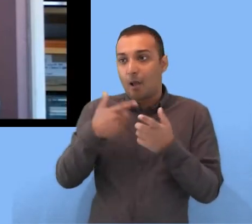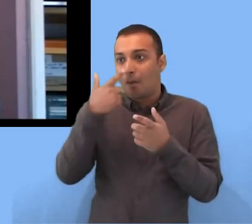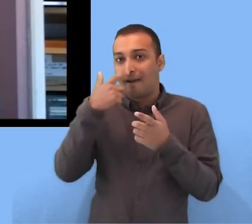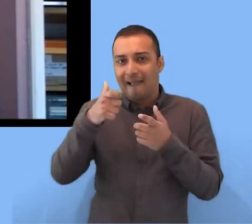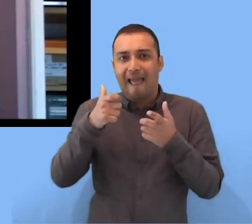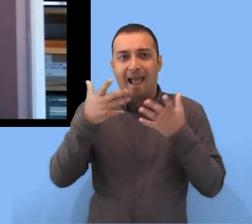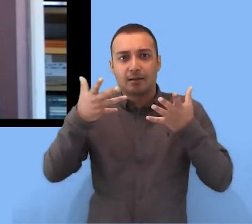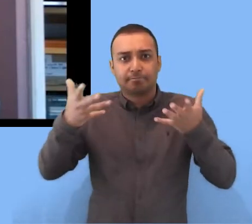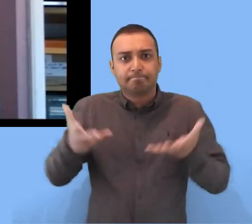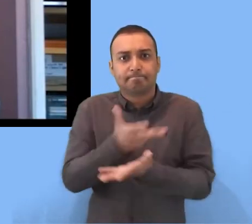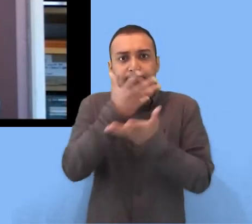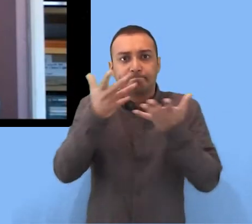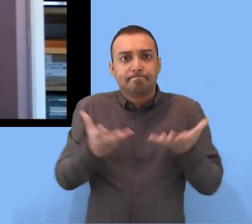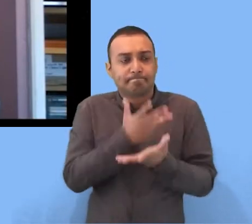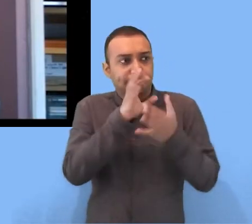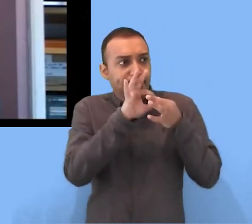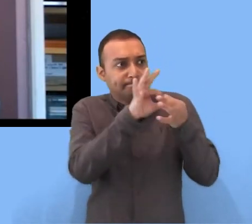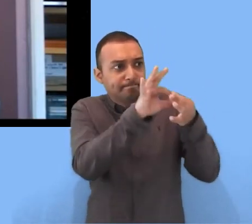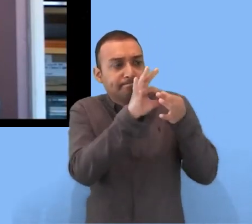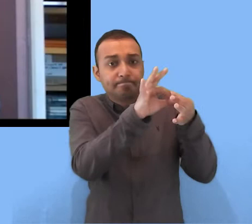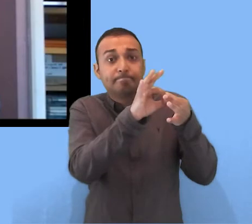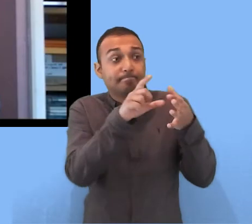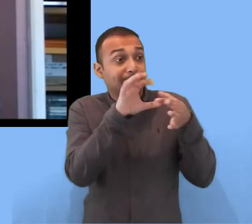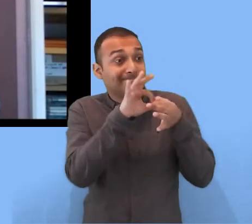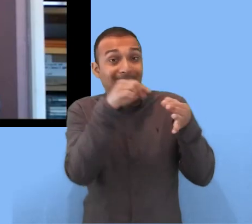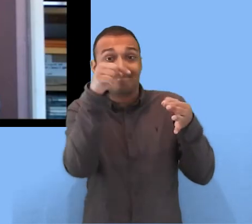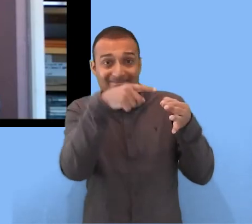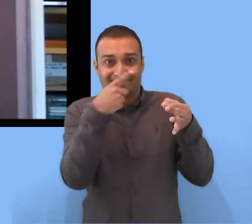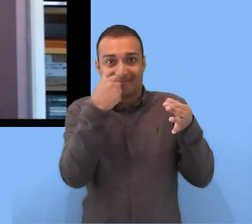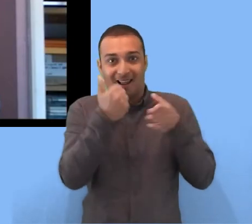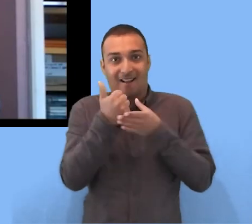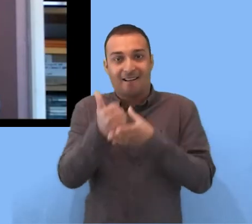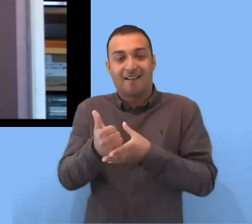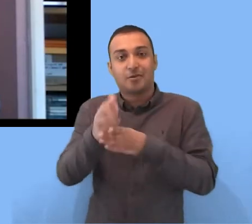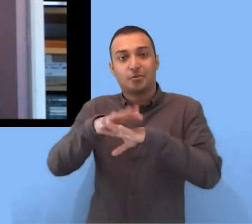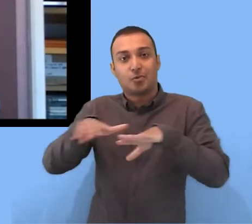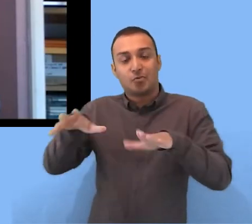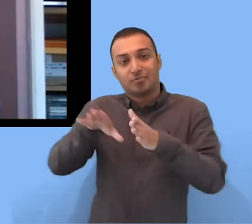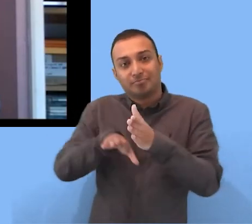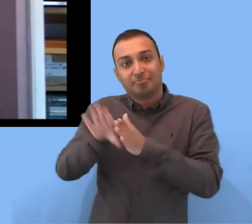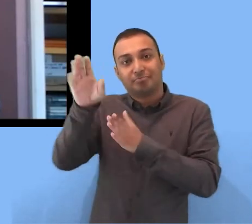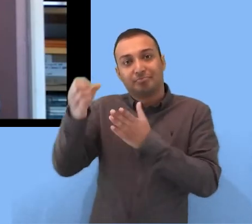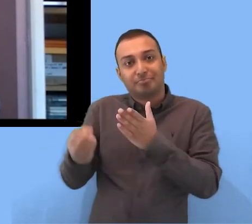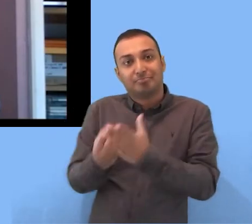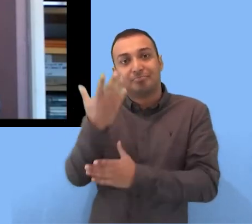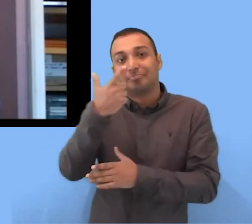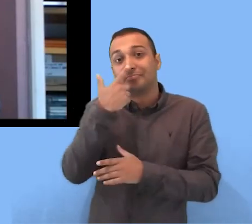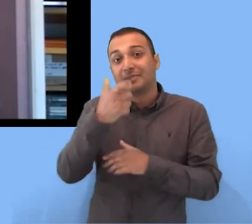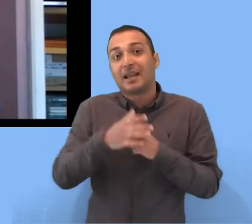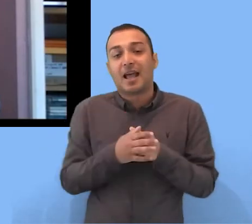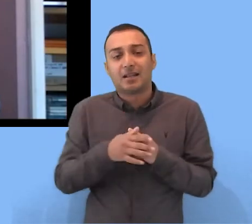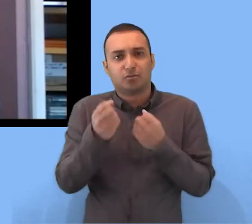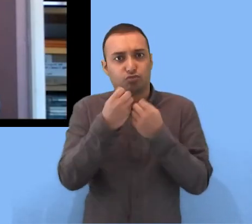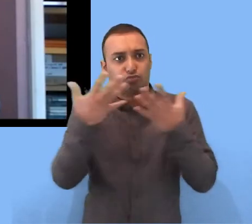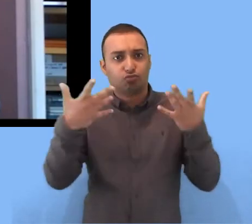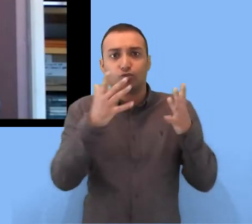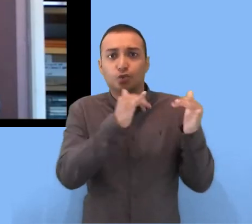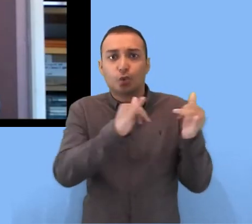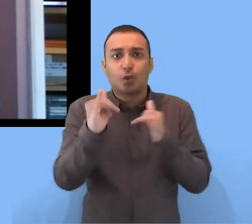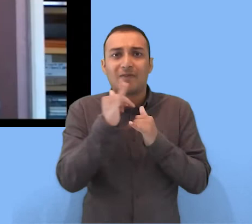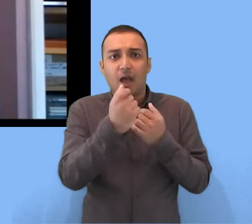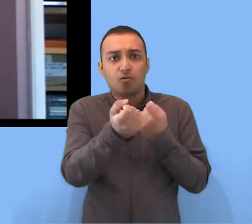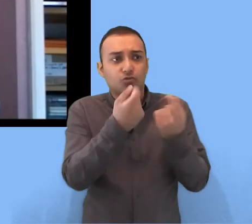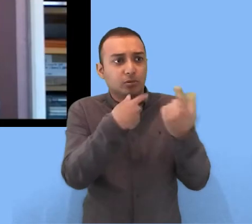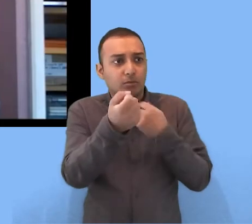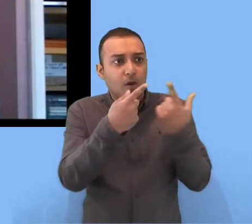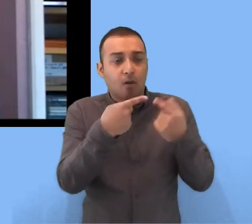positive impact on a child's learning and development. More than 3/4 of our survey respondents reported that children's learning outcomes